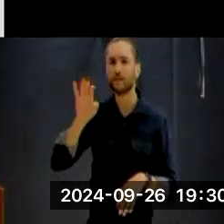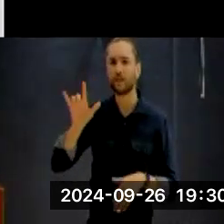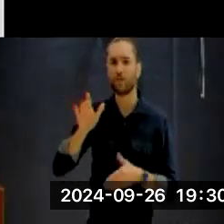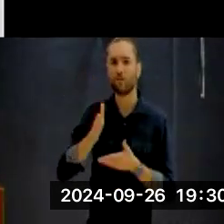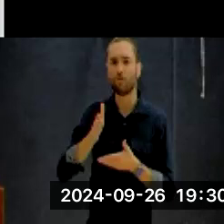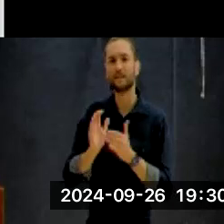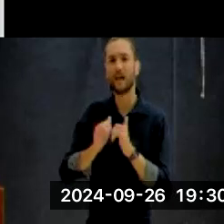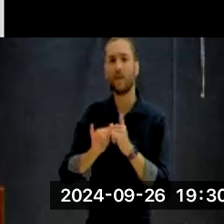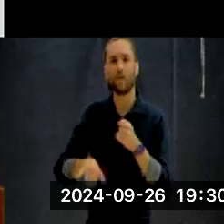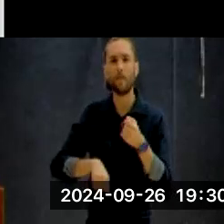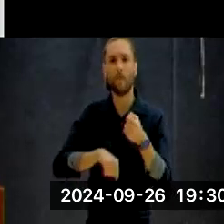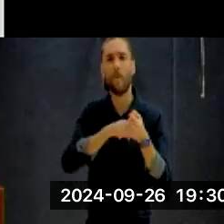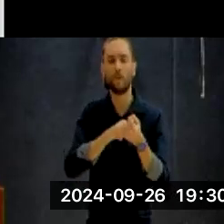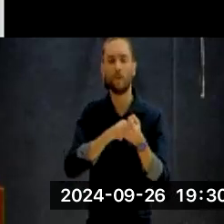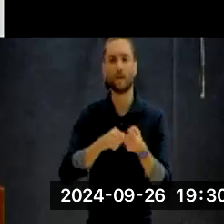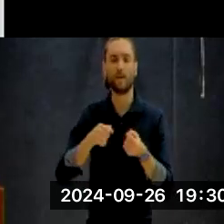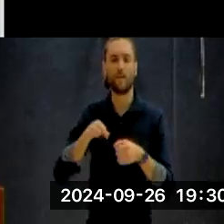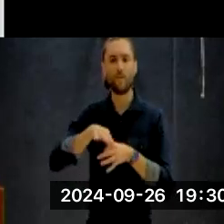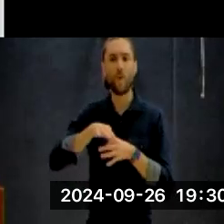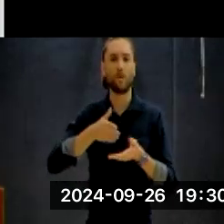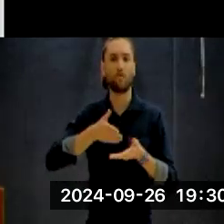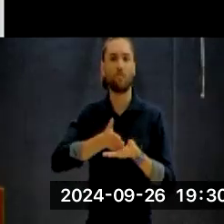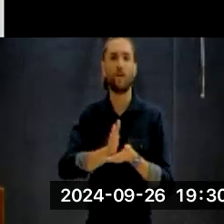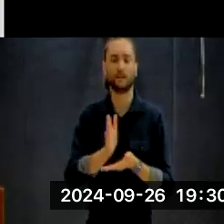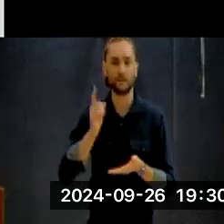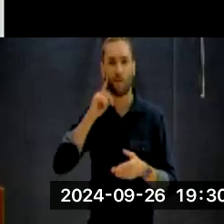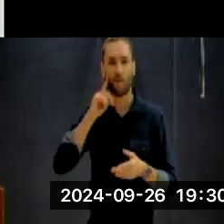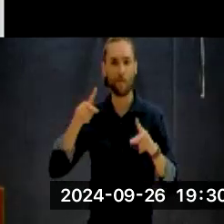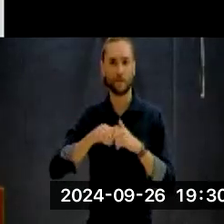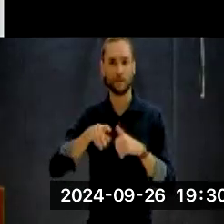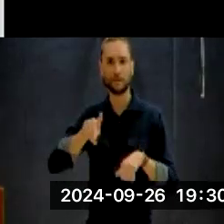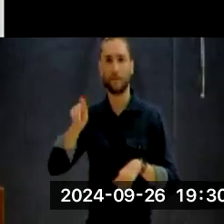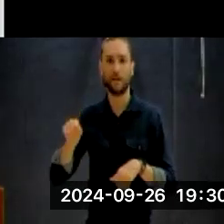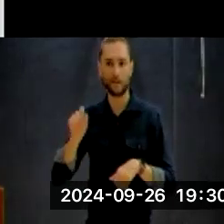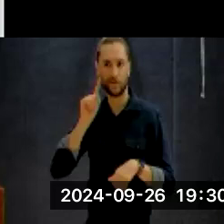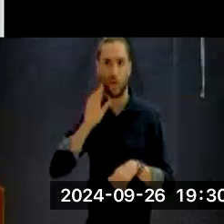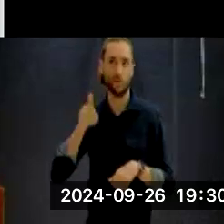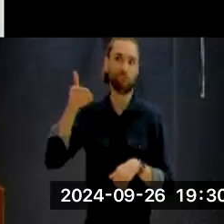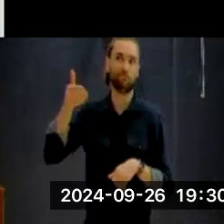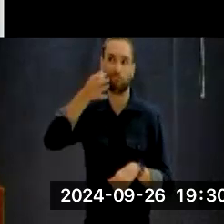of people with disabilities during the upcoming election. Thank you.